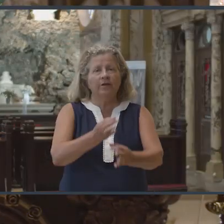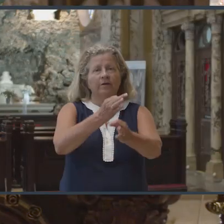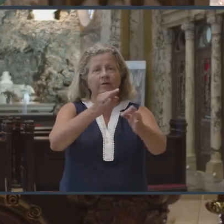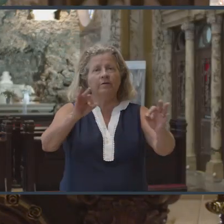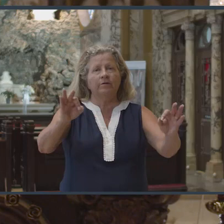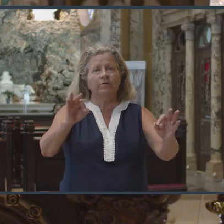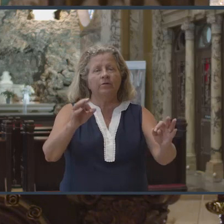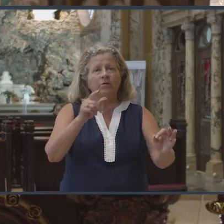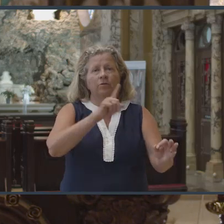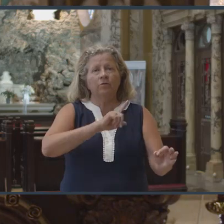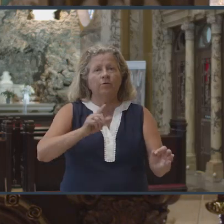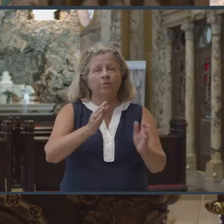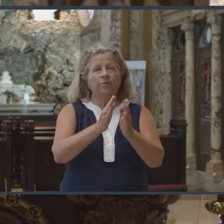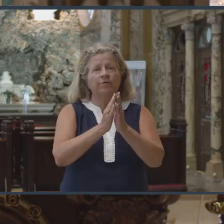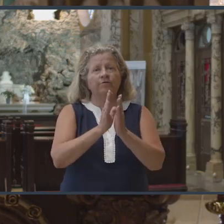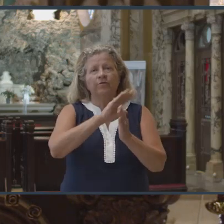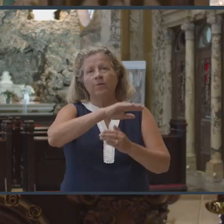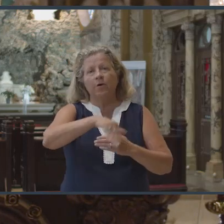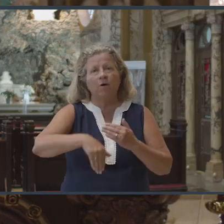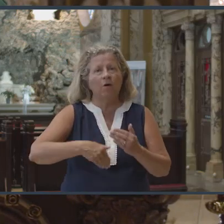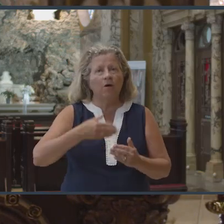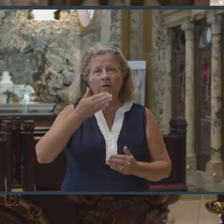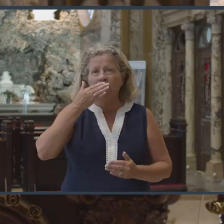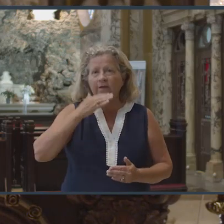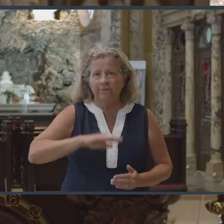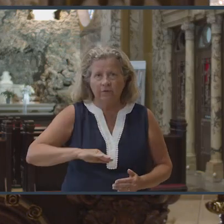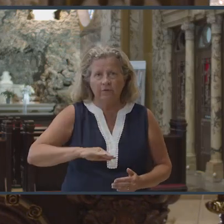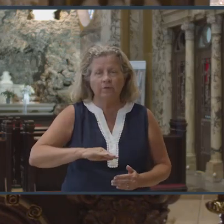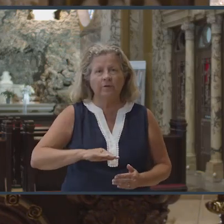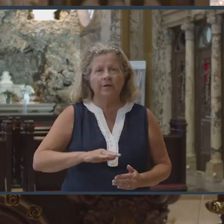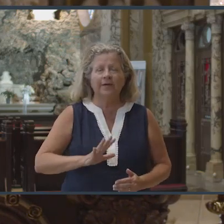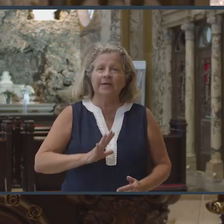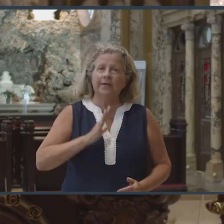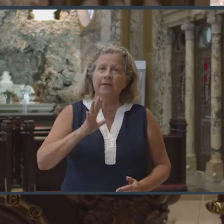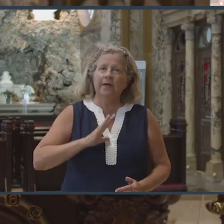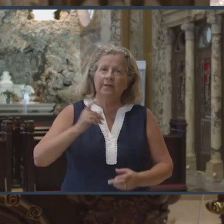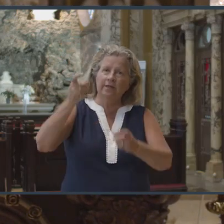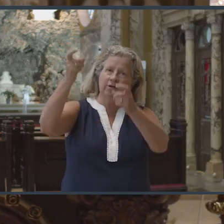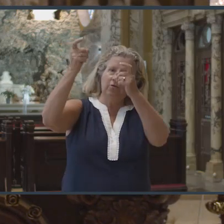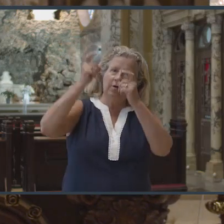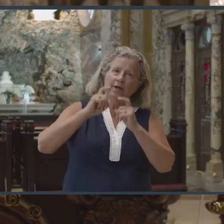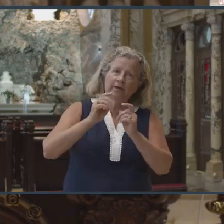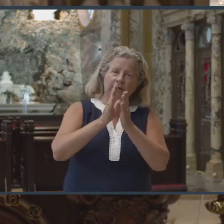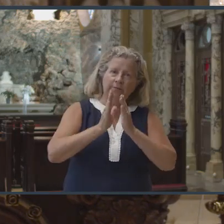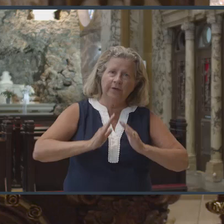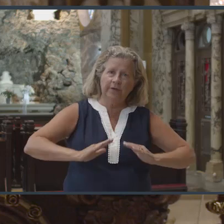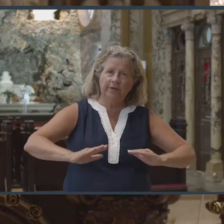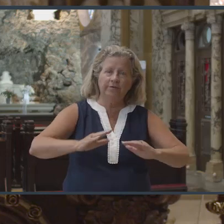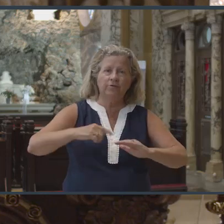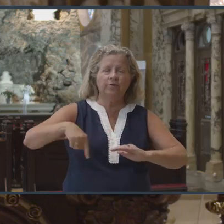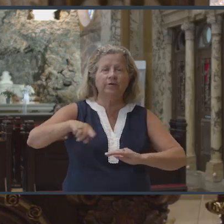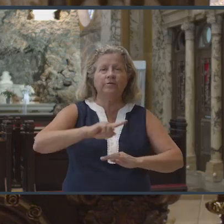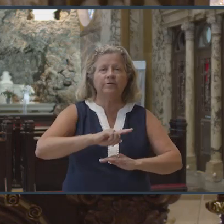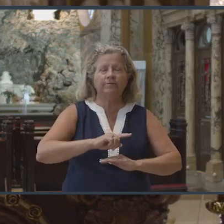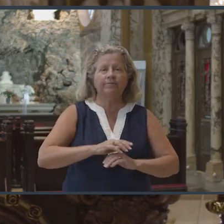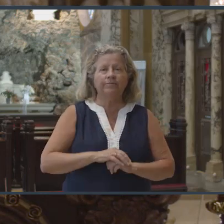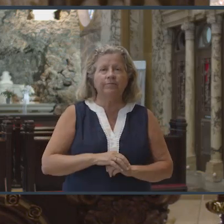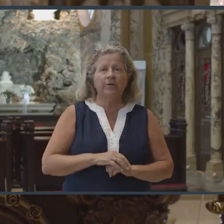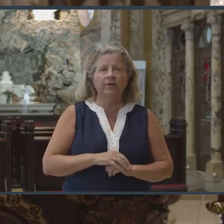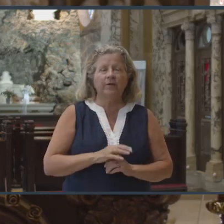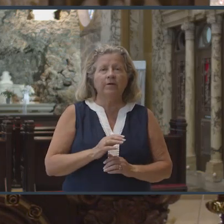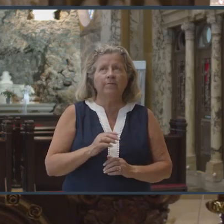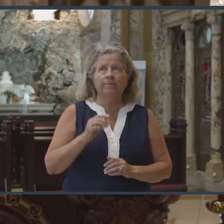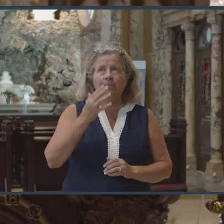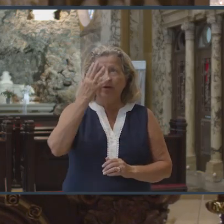us, Lord, we pray, from every evil, and graciously grant peace in our days, that by the help of your